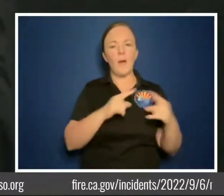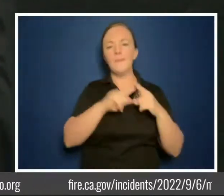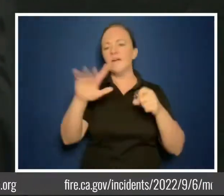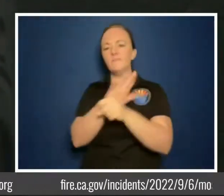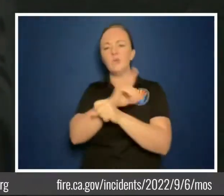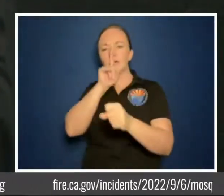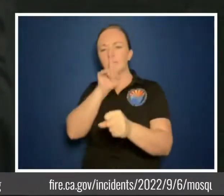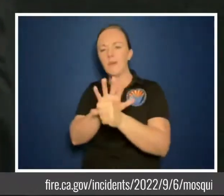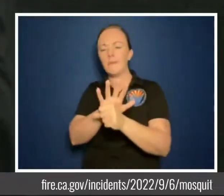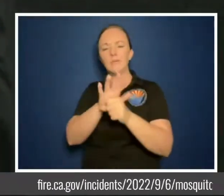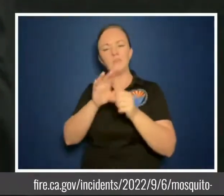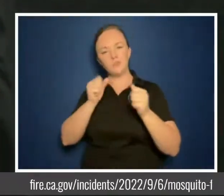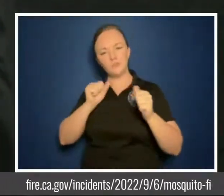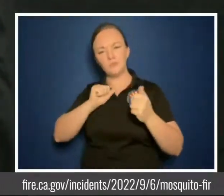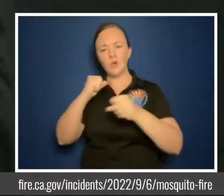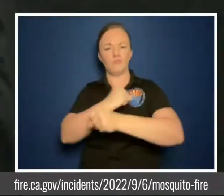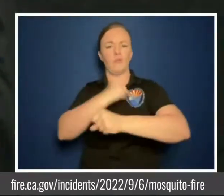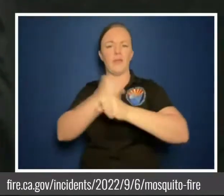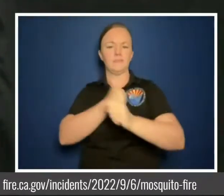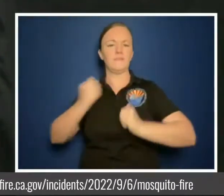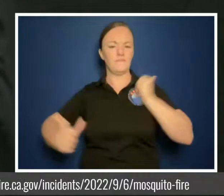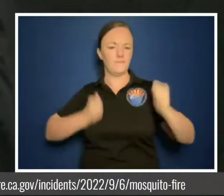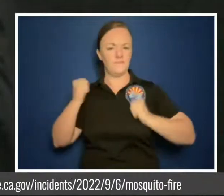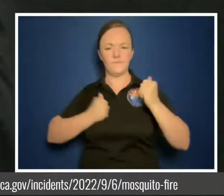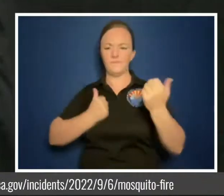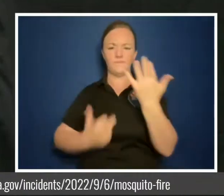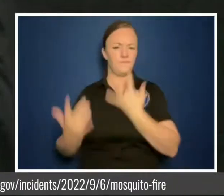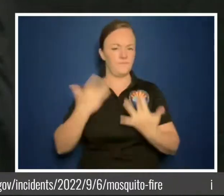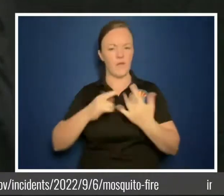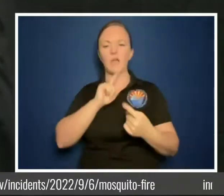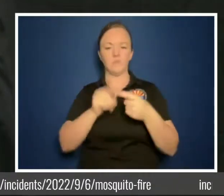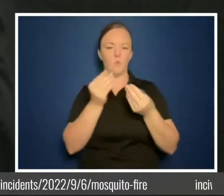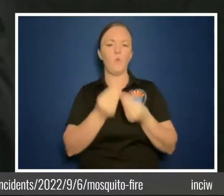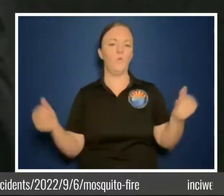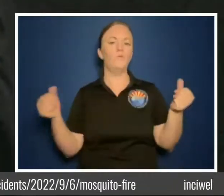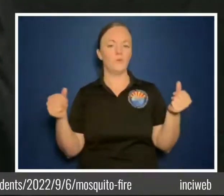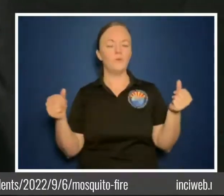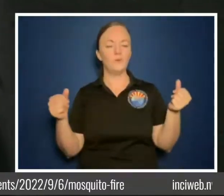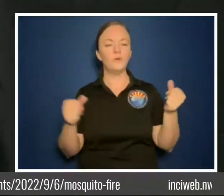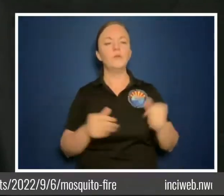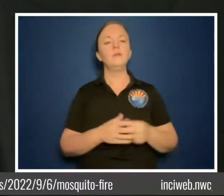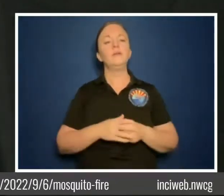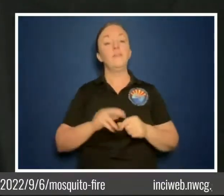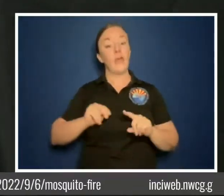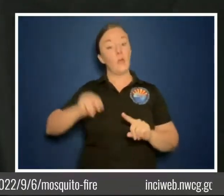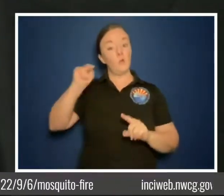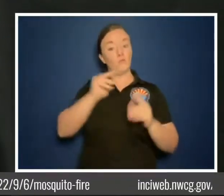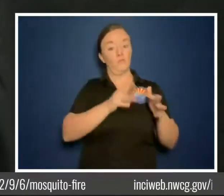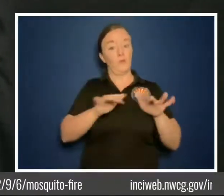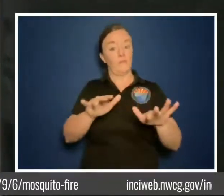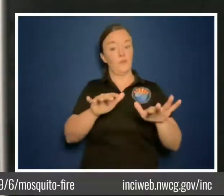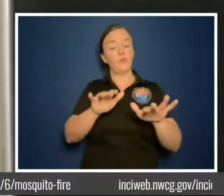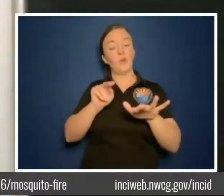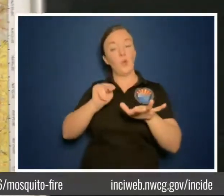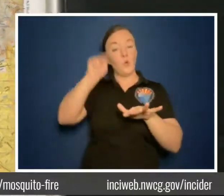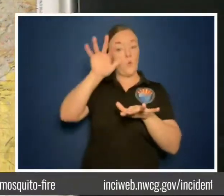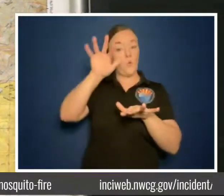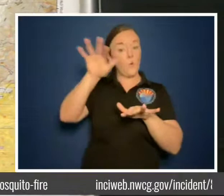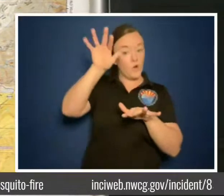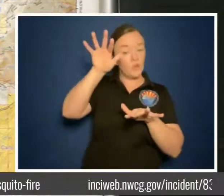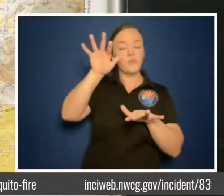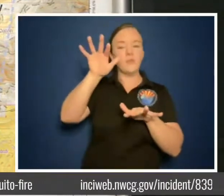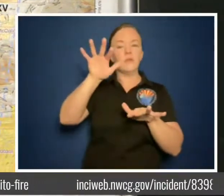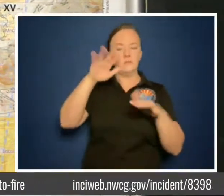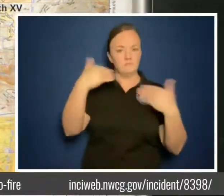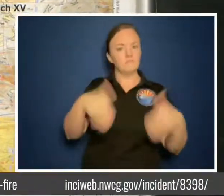is over. Much like Brian spoke to the communities up on the north side of the river there, that same effort is going in around here in